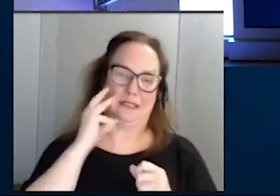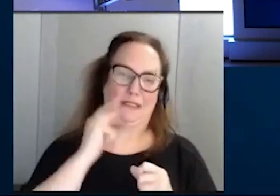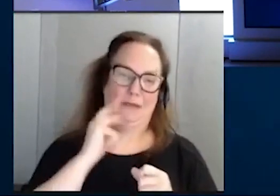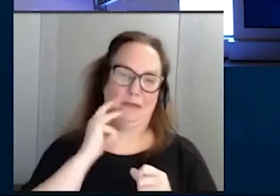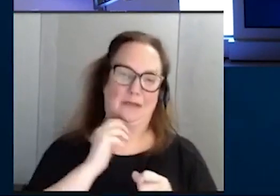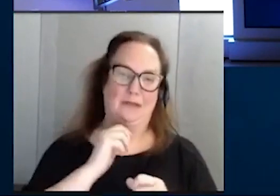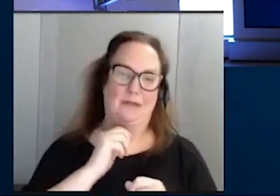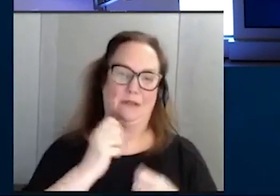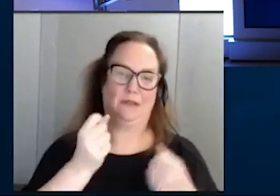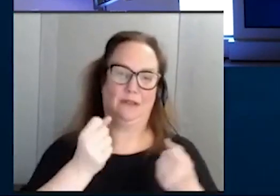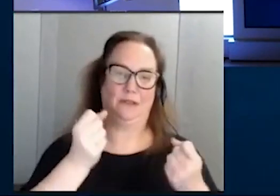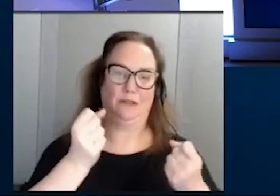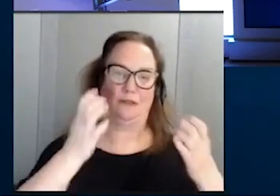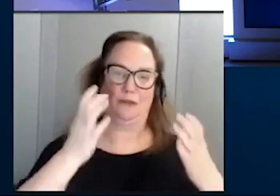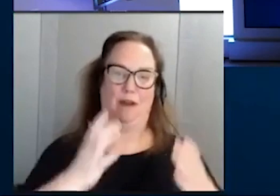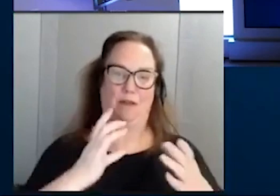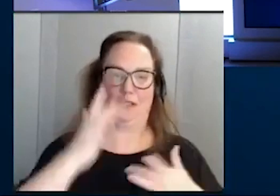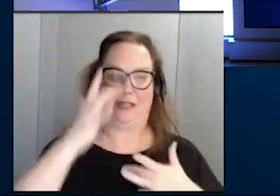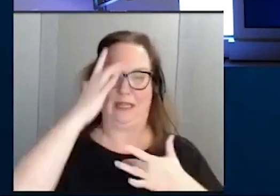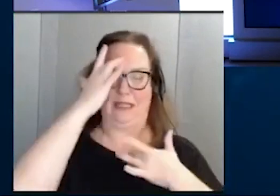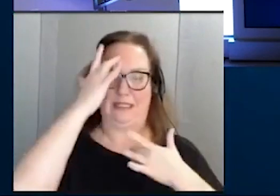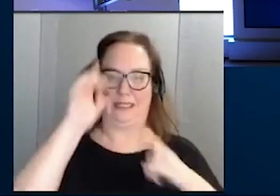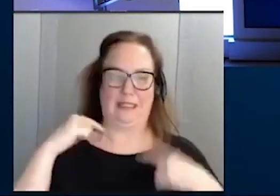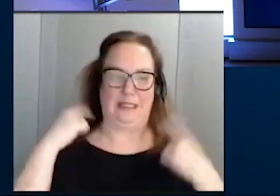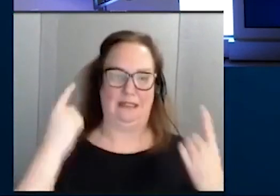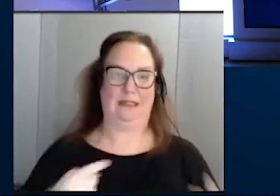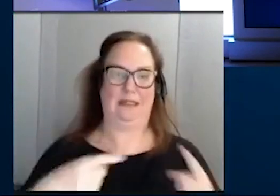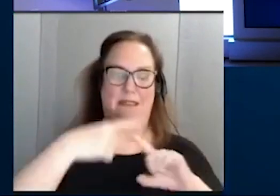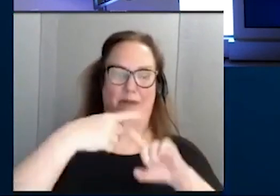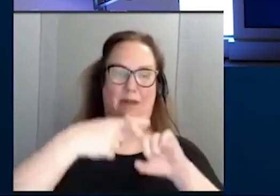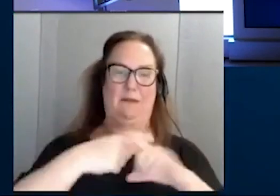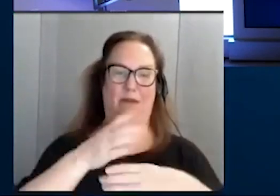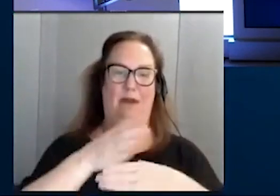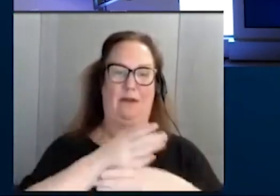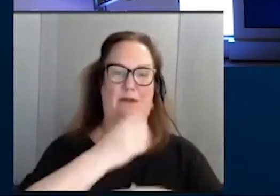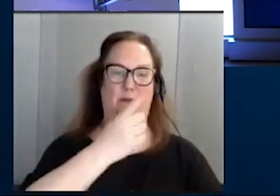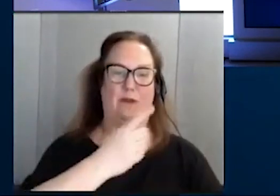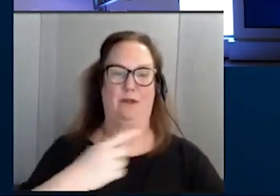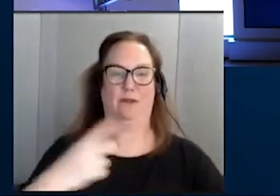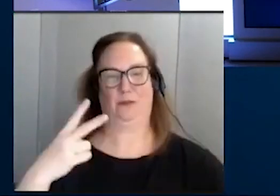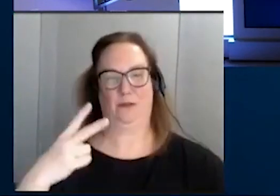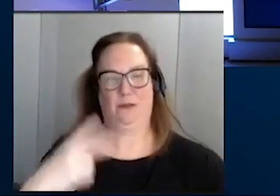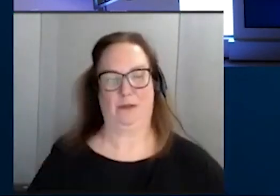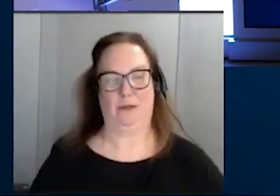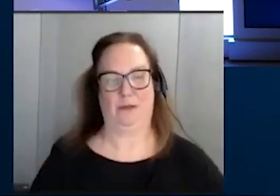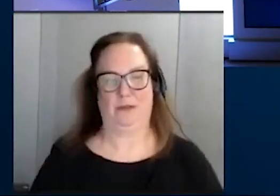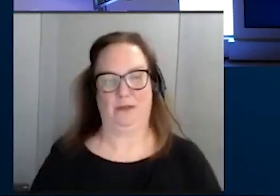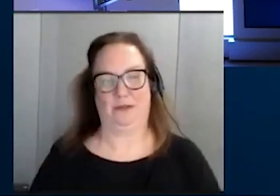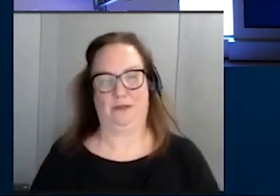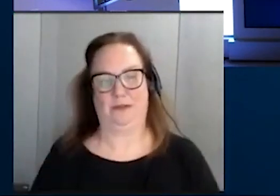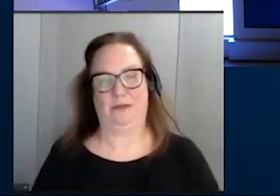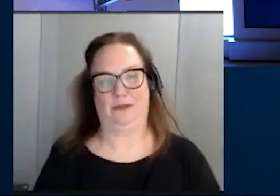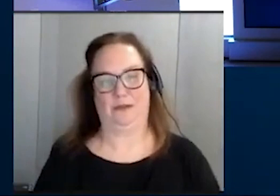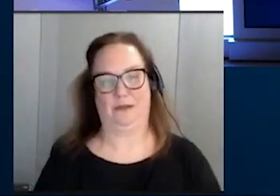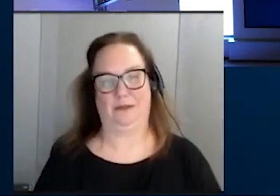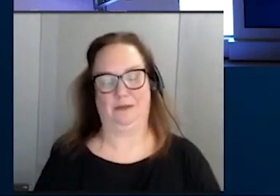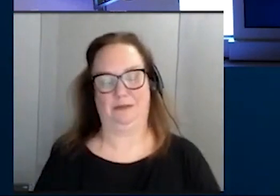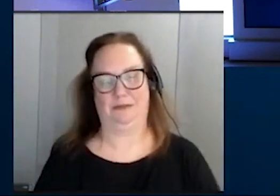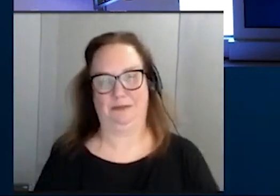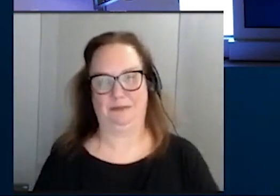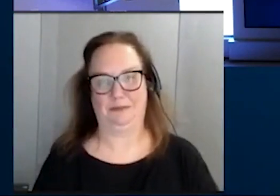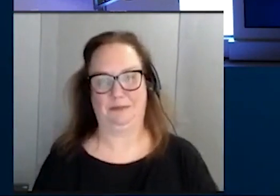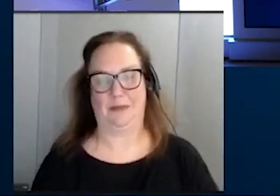drivers getting sick the last month or so. So I think you're we've pitching in to averaged help. one or two. Yeah, unfortunately. Yeah.